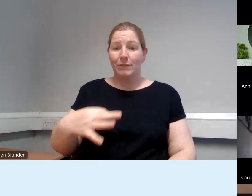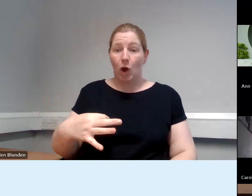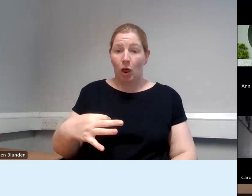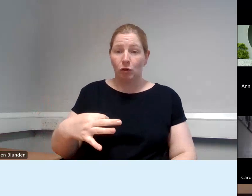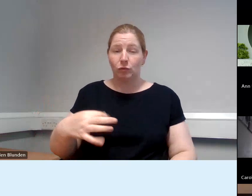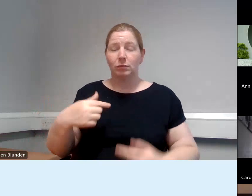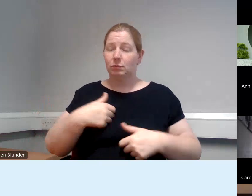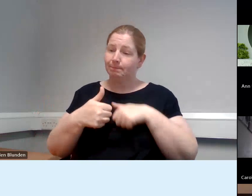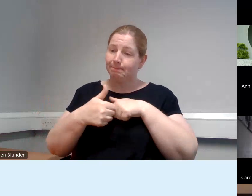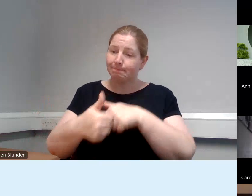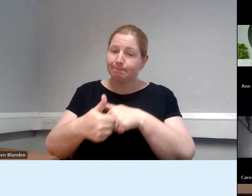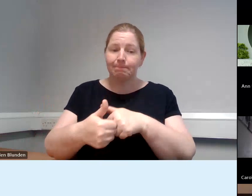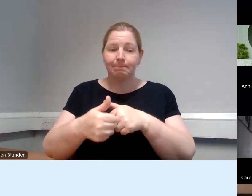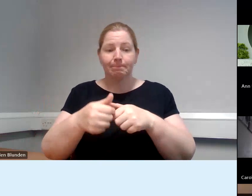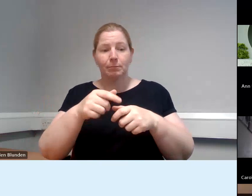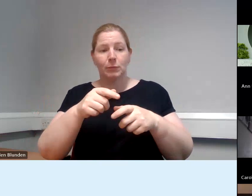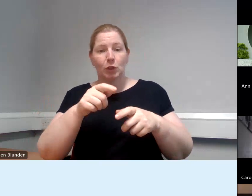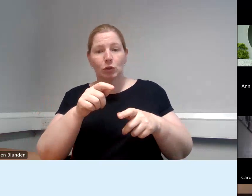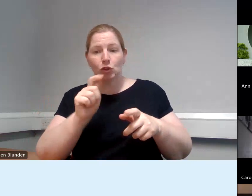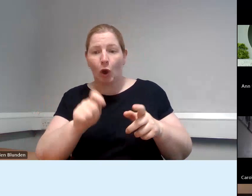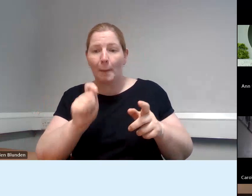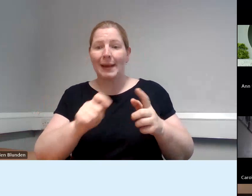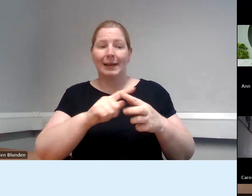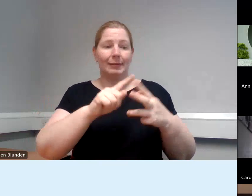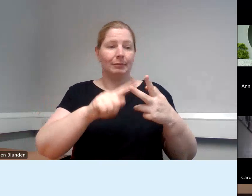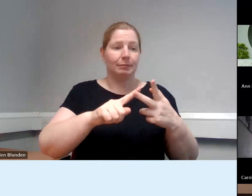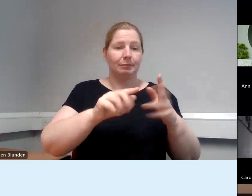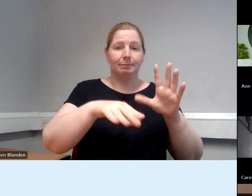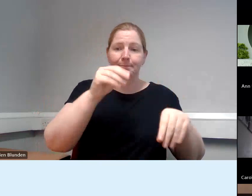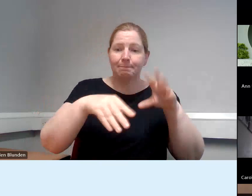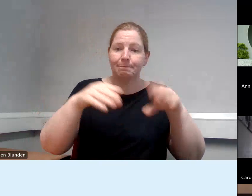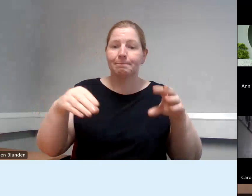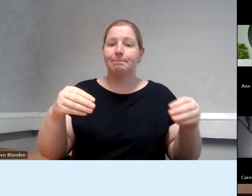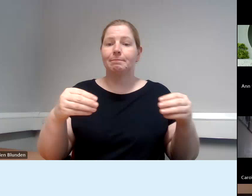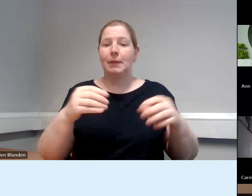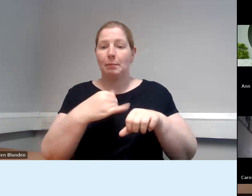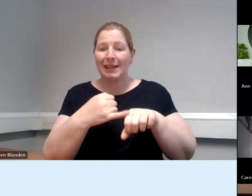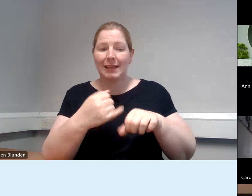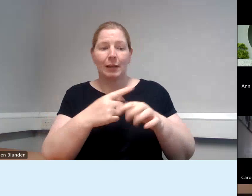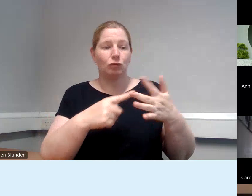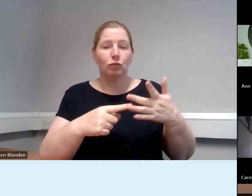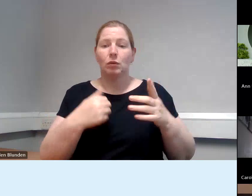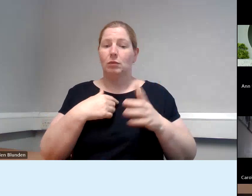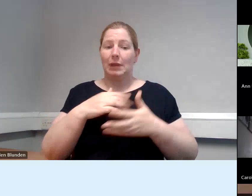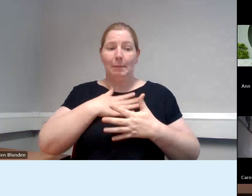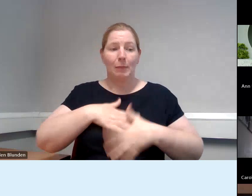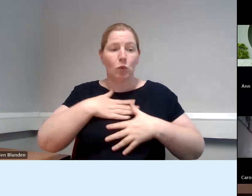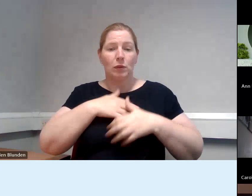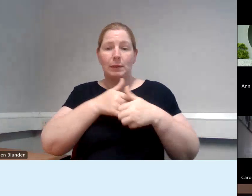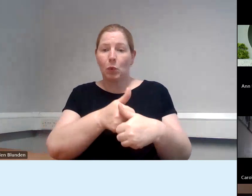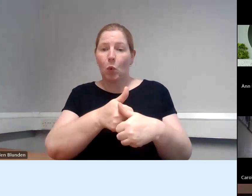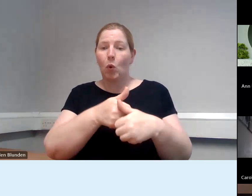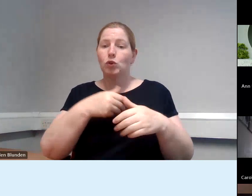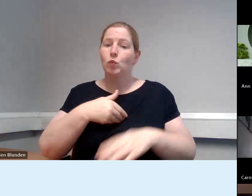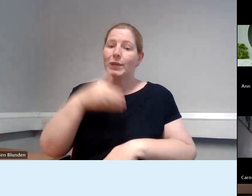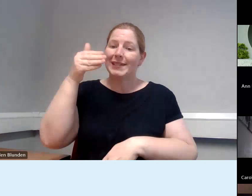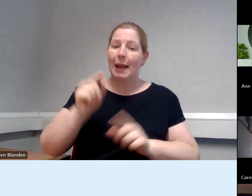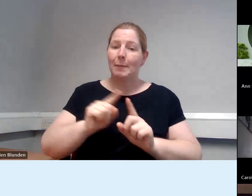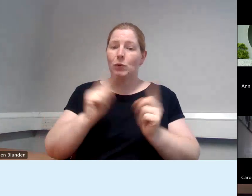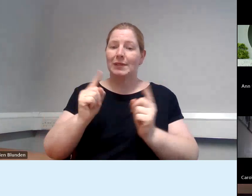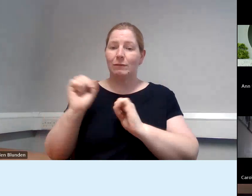with shopping, collecting medication, emotional support, obviously signposting and referring into other appropriate services.